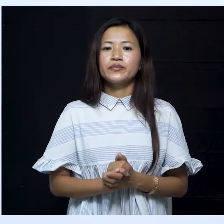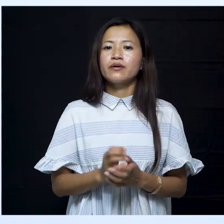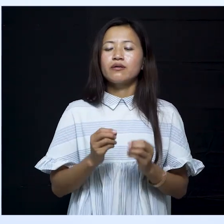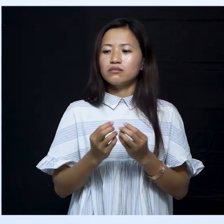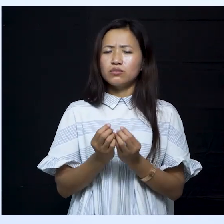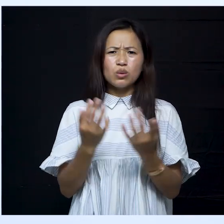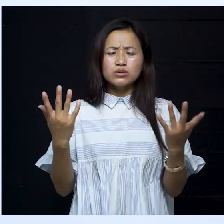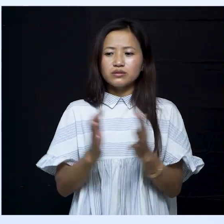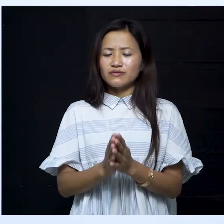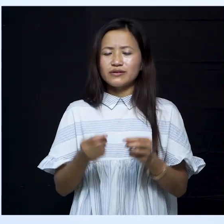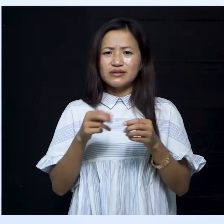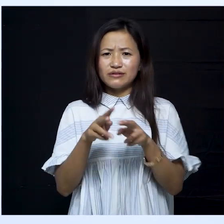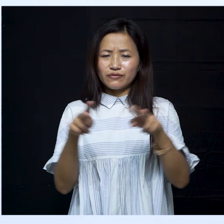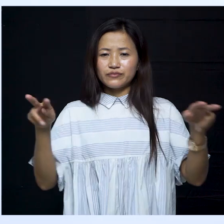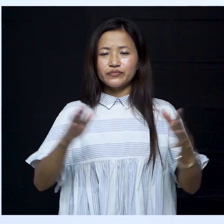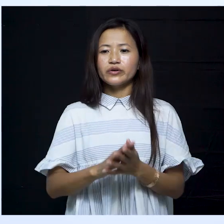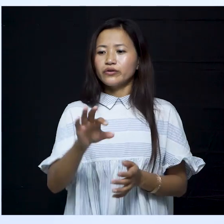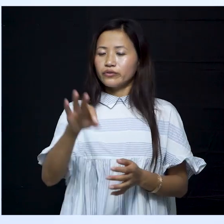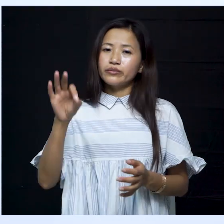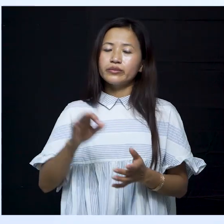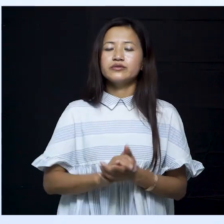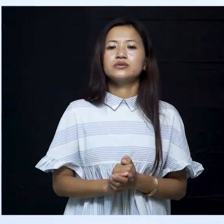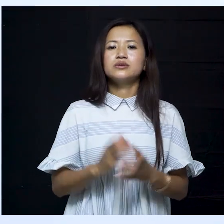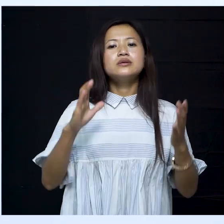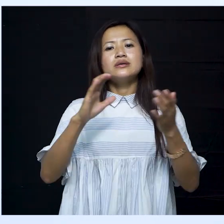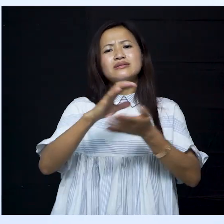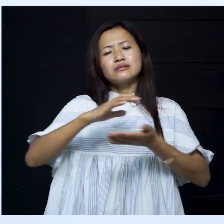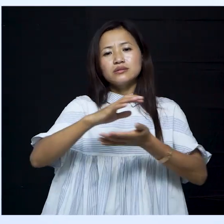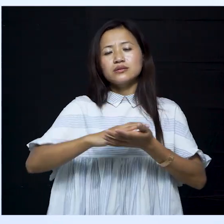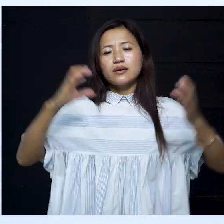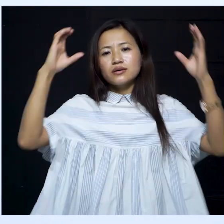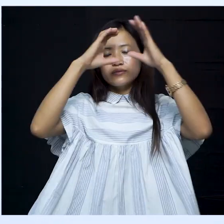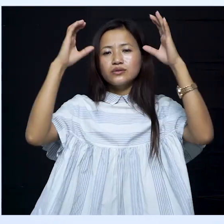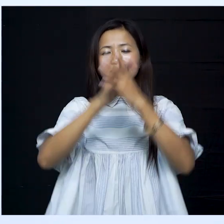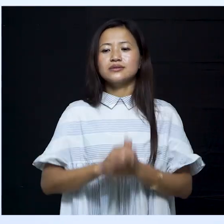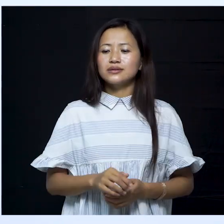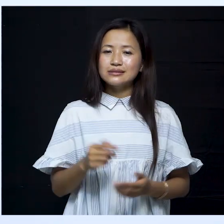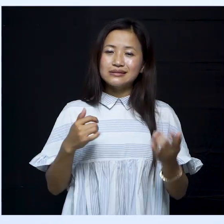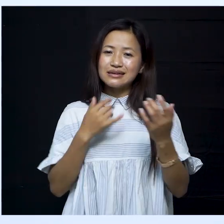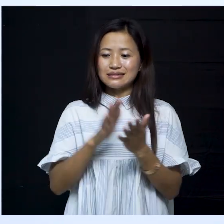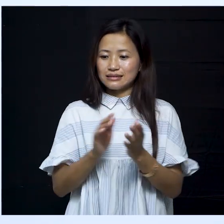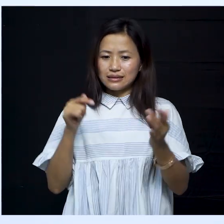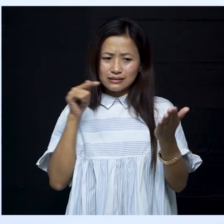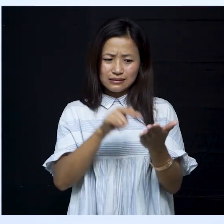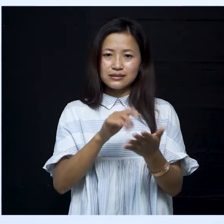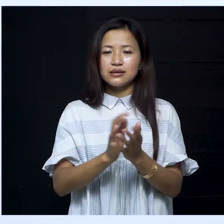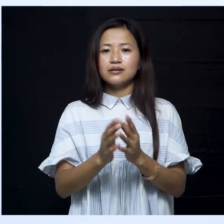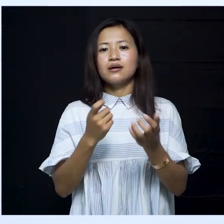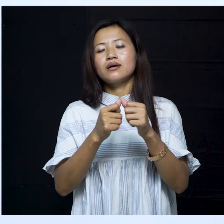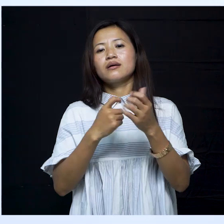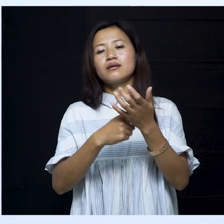variables or differences can be found. So it creates confusion, and that is exactly what R.K.